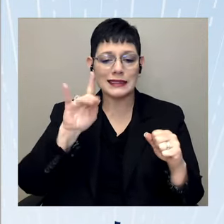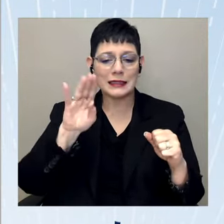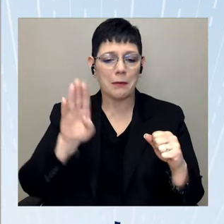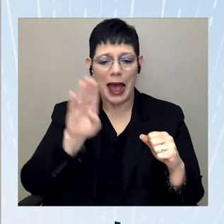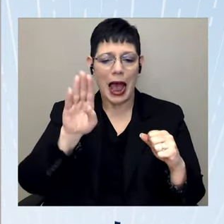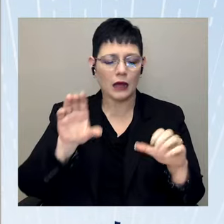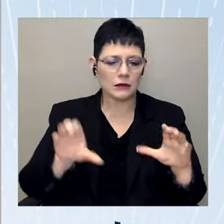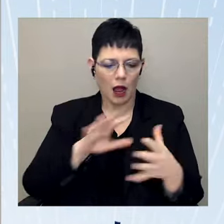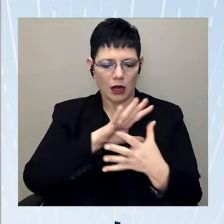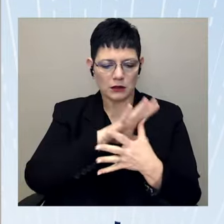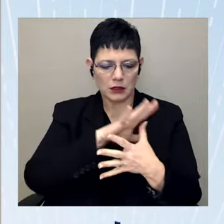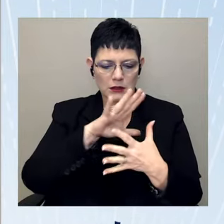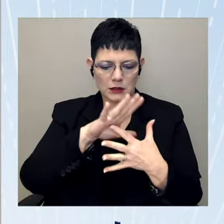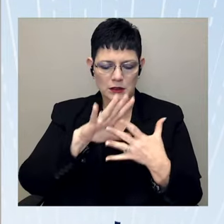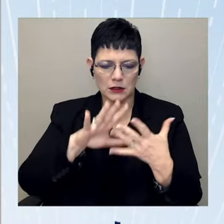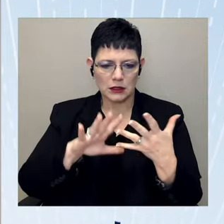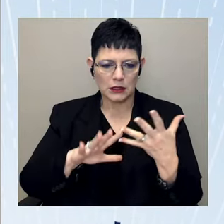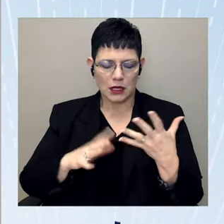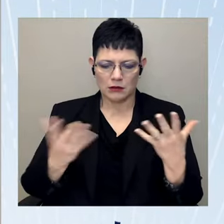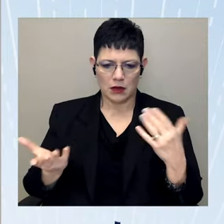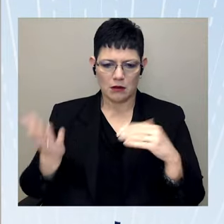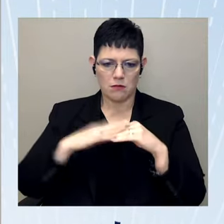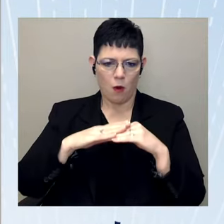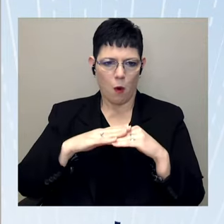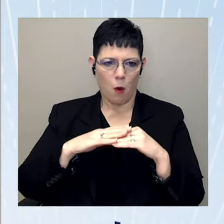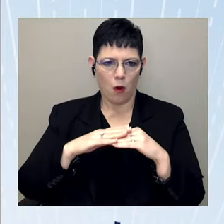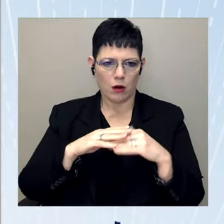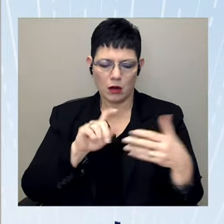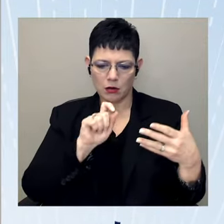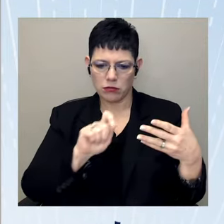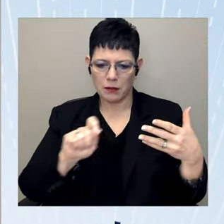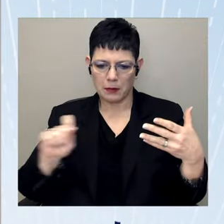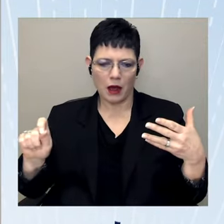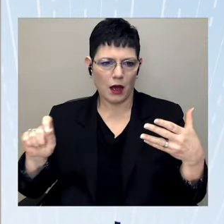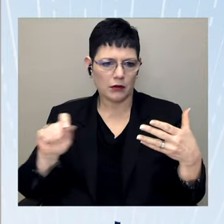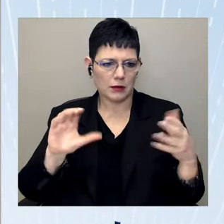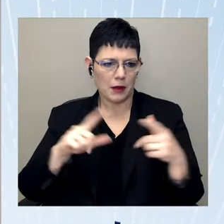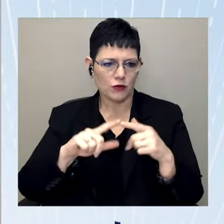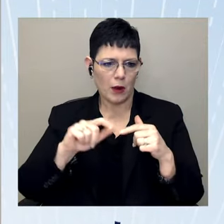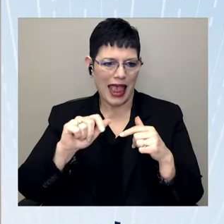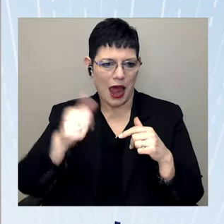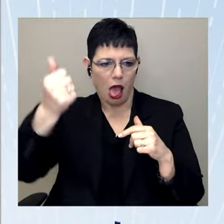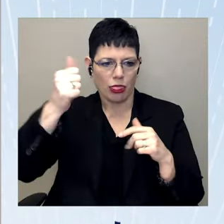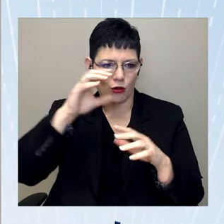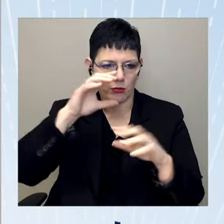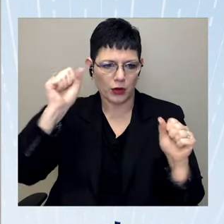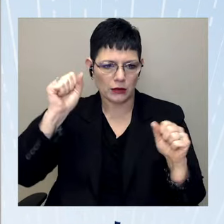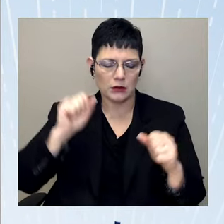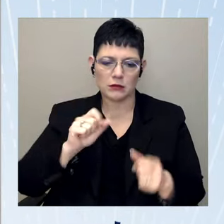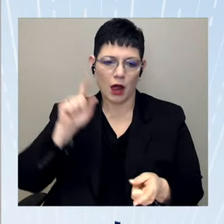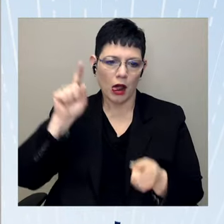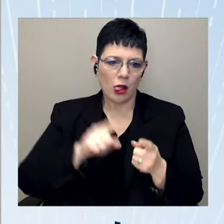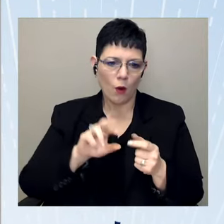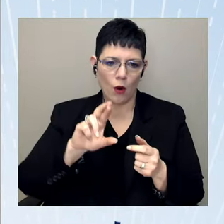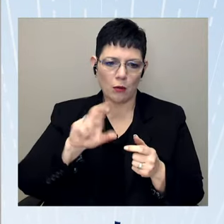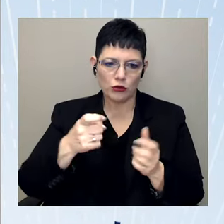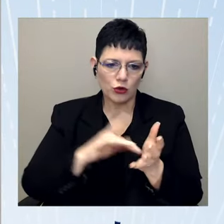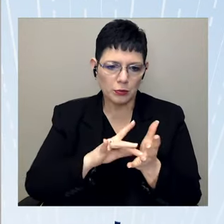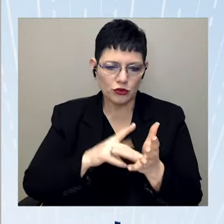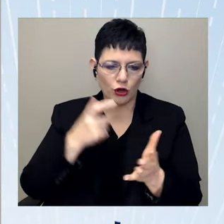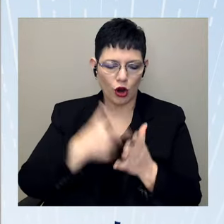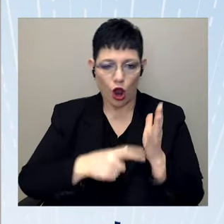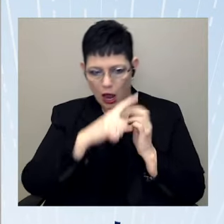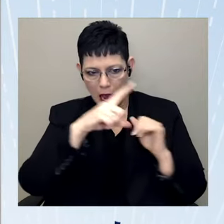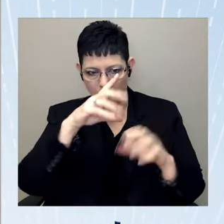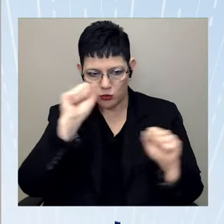other president on, you fill the blank, but almost everything I can say, lowering prescription drug costs, this president has done